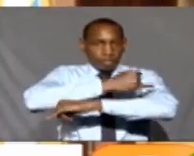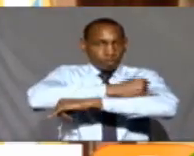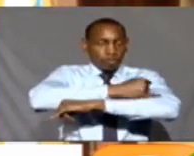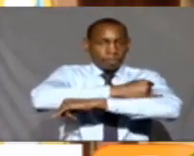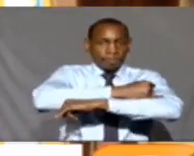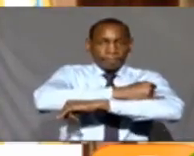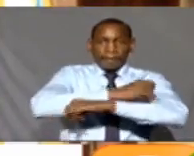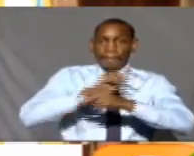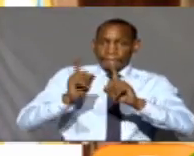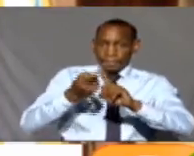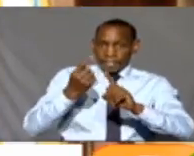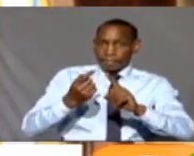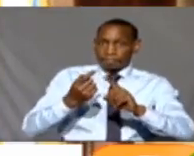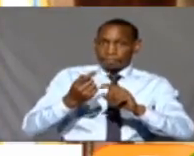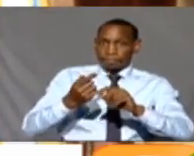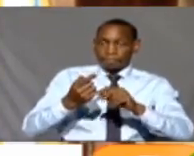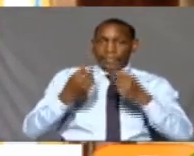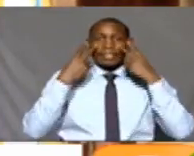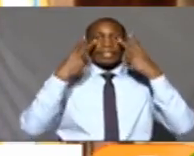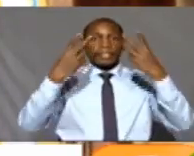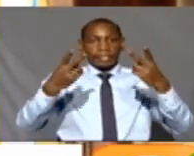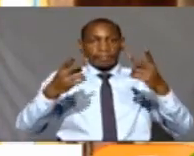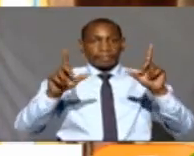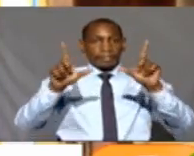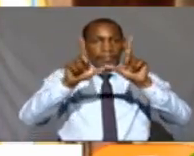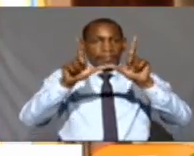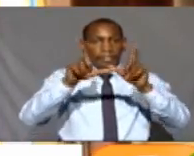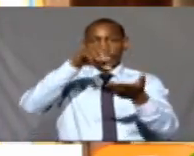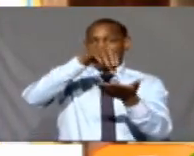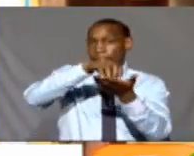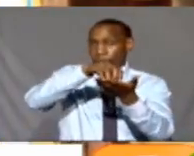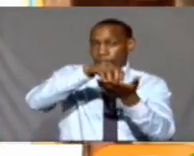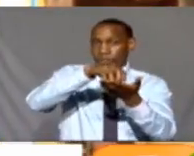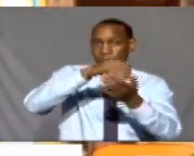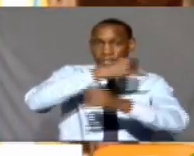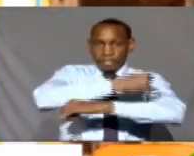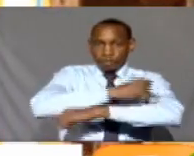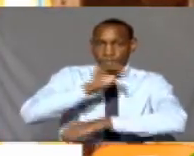is to check the accreditation status of that institution.